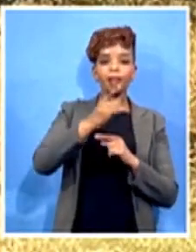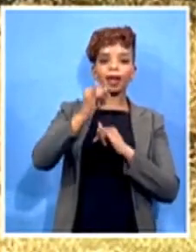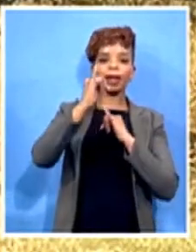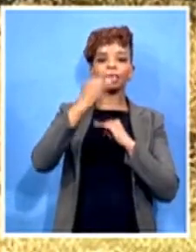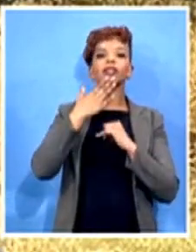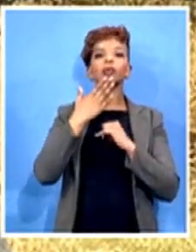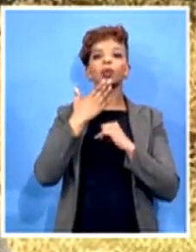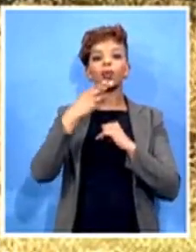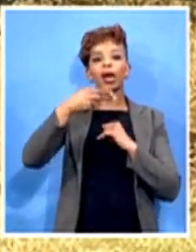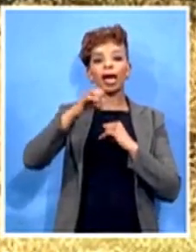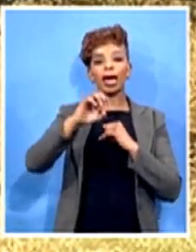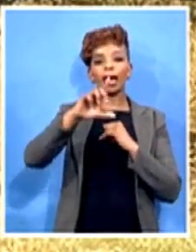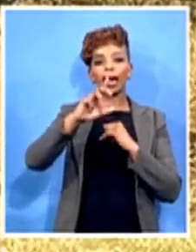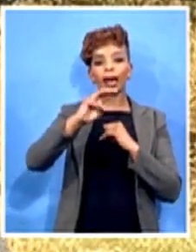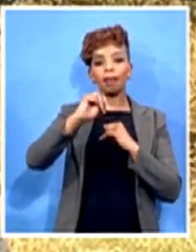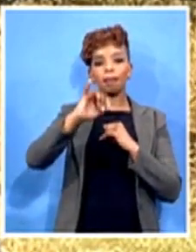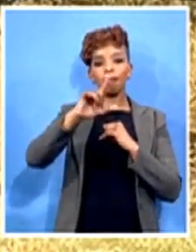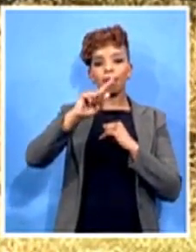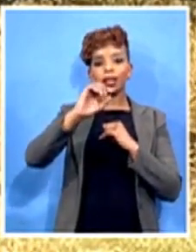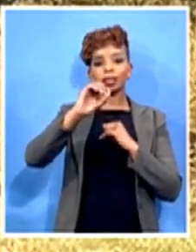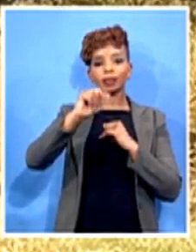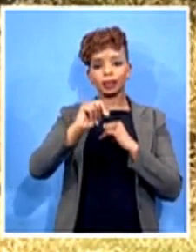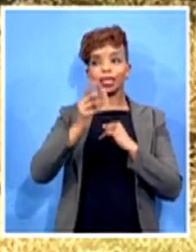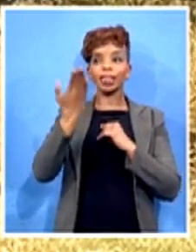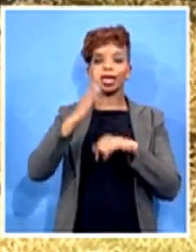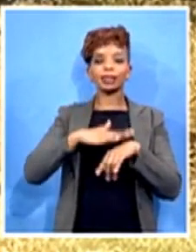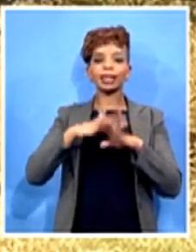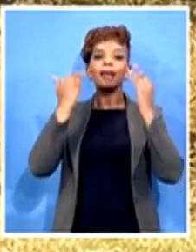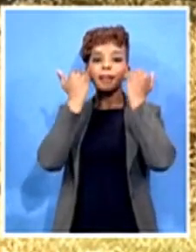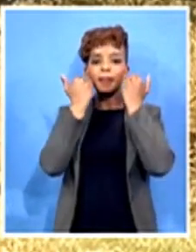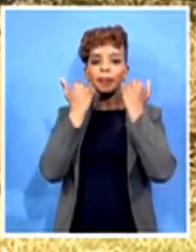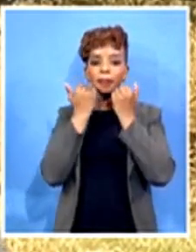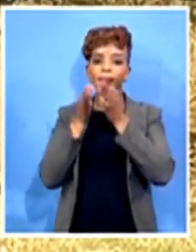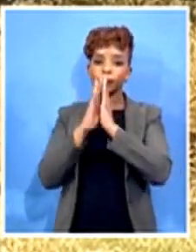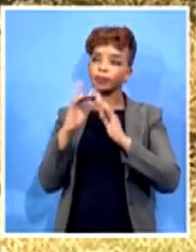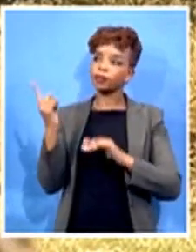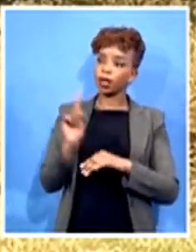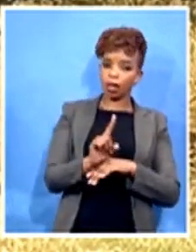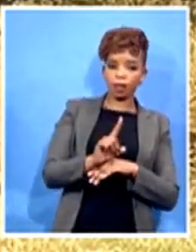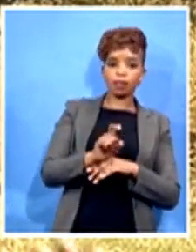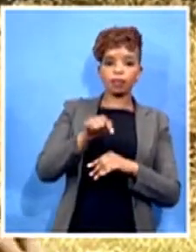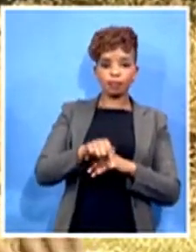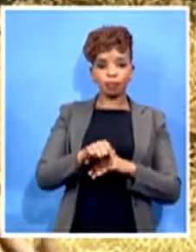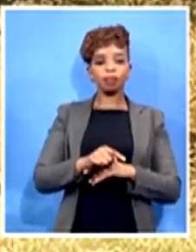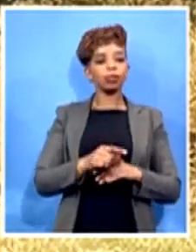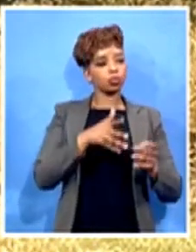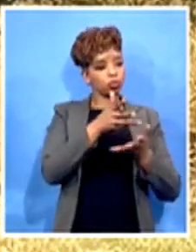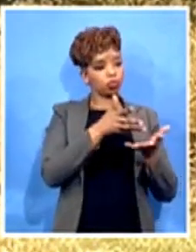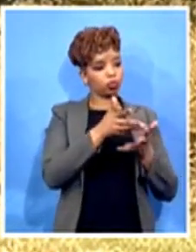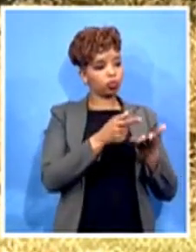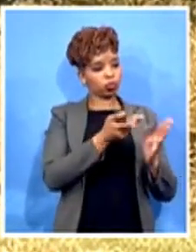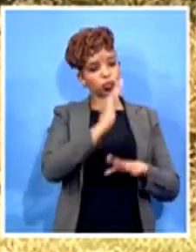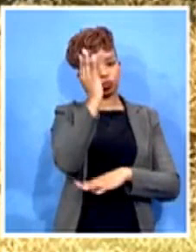the Ama-Mpondomise warriors, promising them that he would join them and fight against the Basotho who were approaching